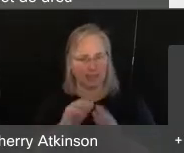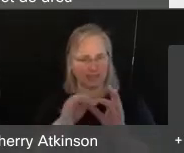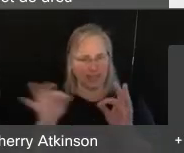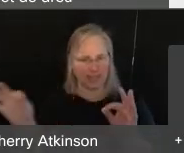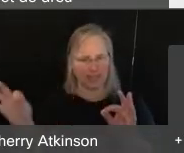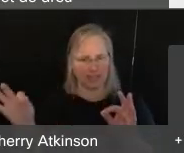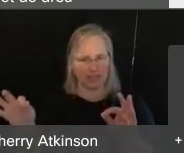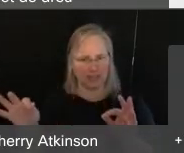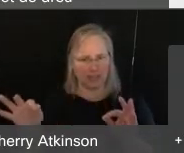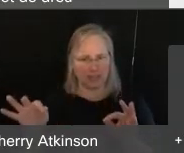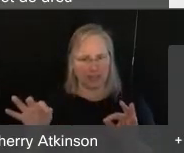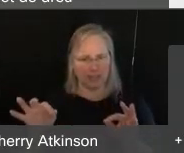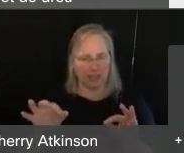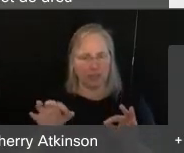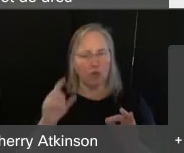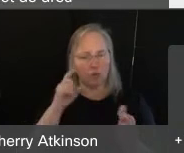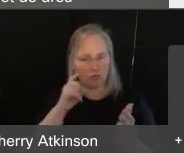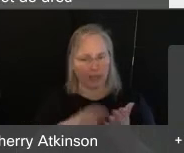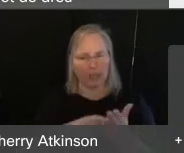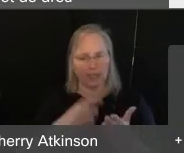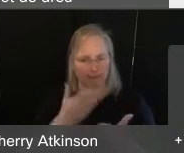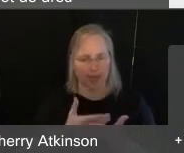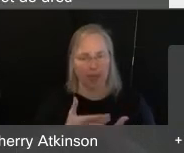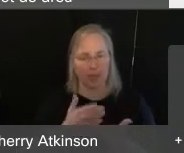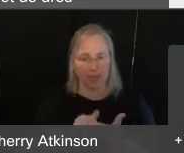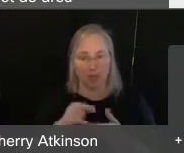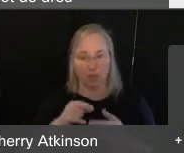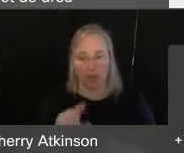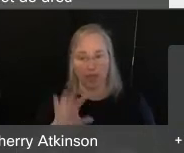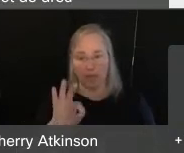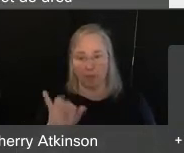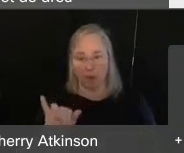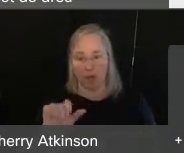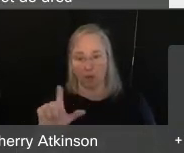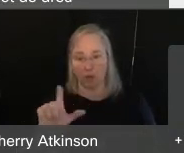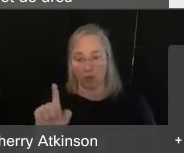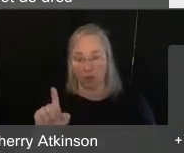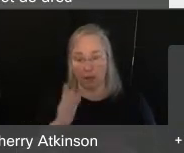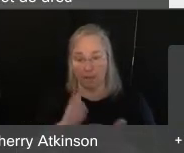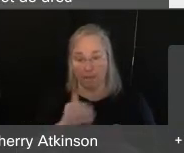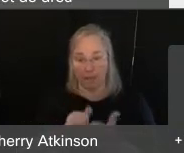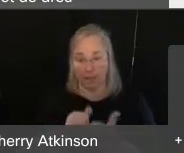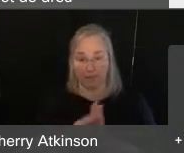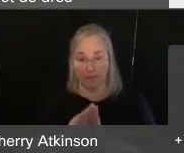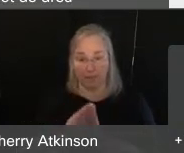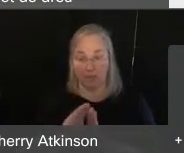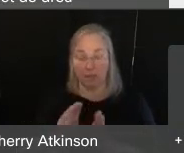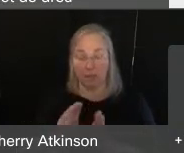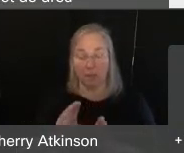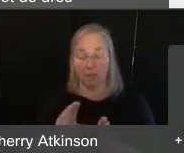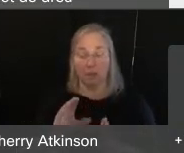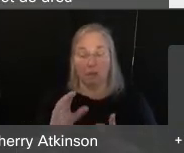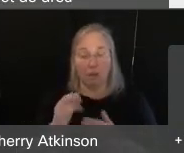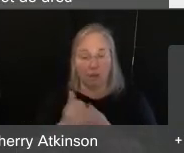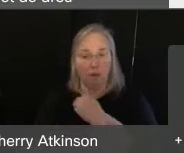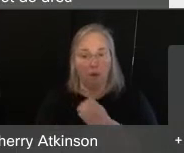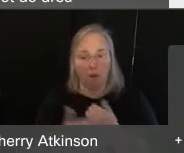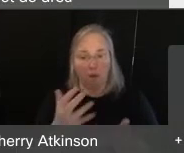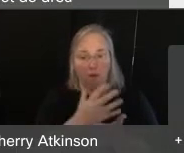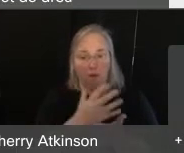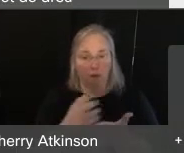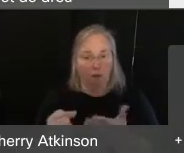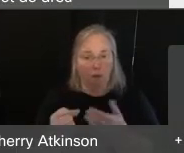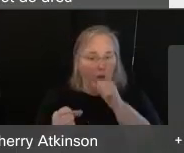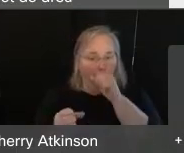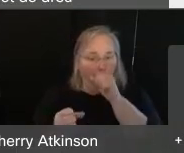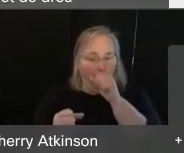that recognize the fact that during FY21 budget development, the county did depleted its policy reserve